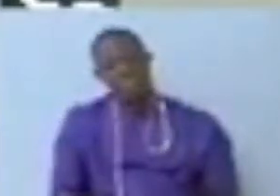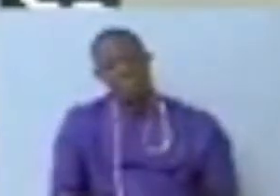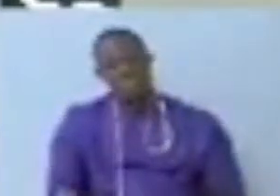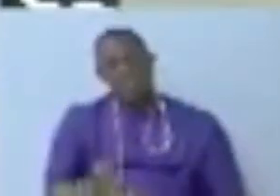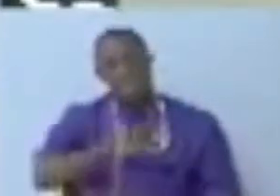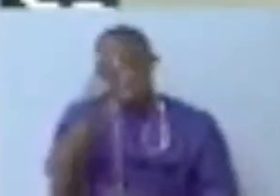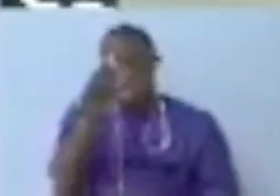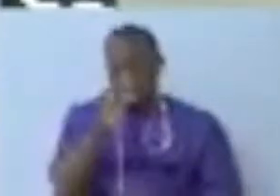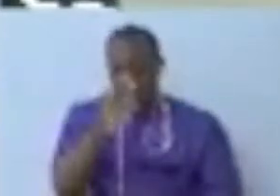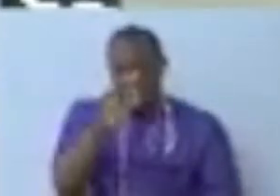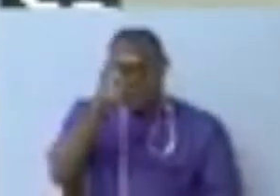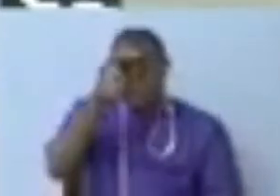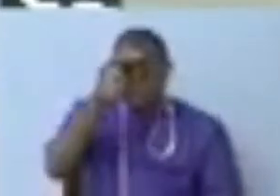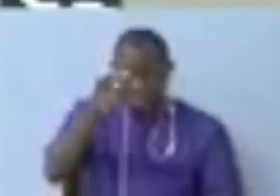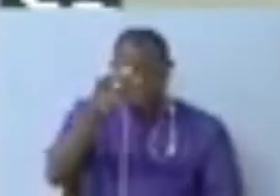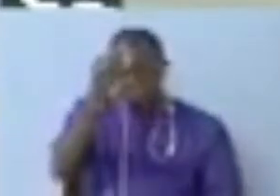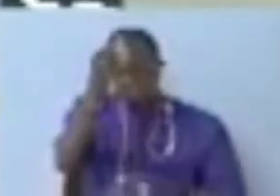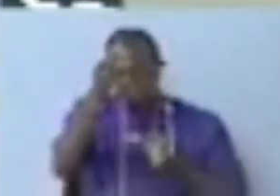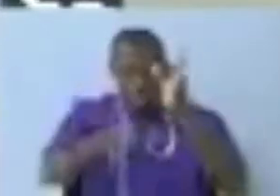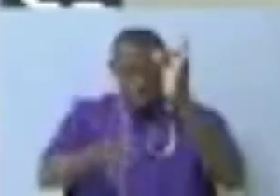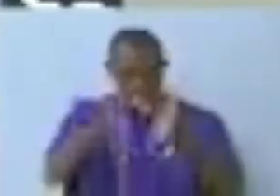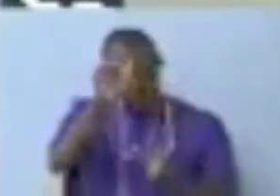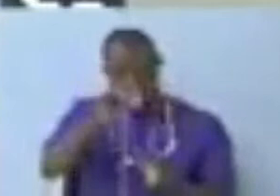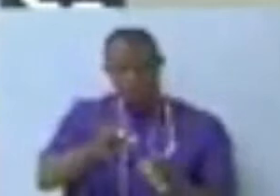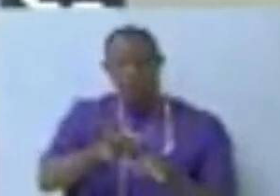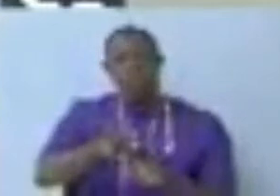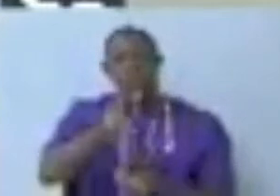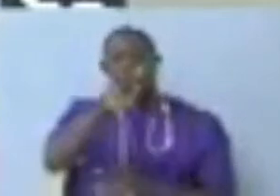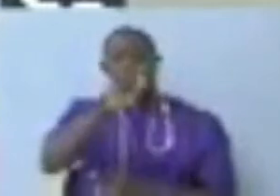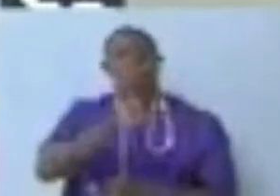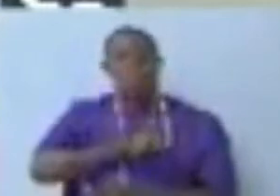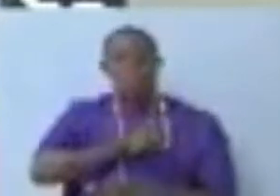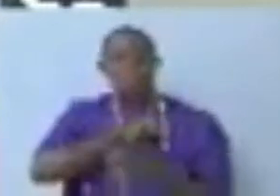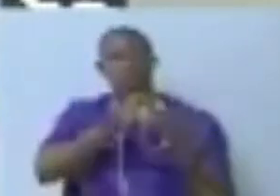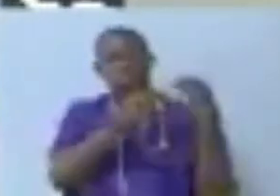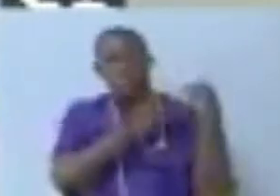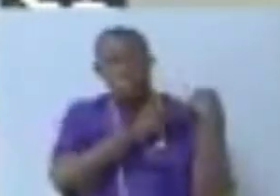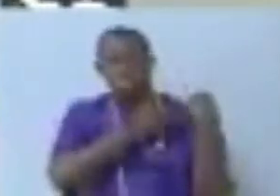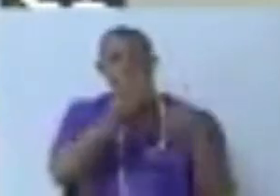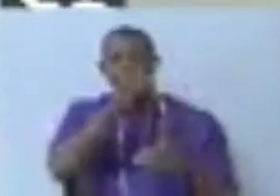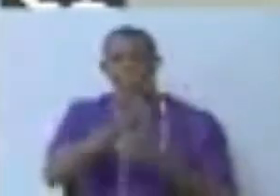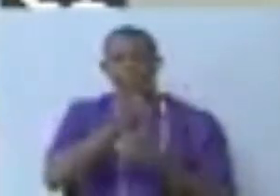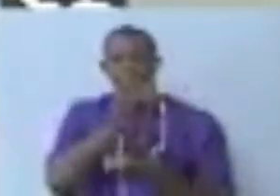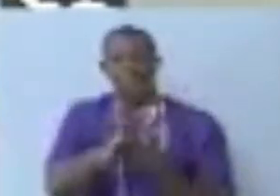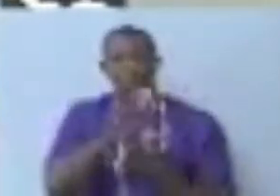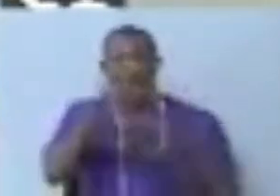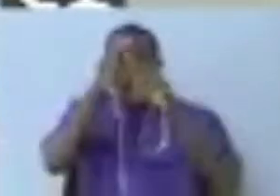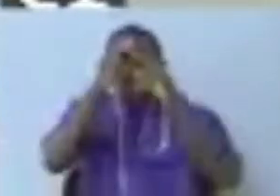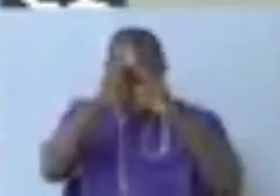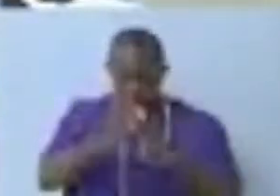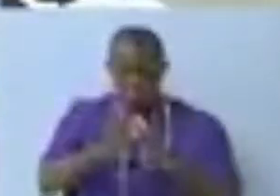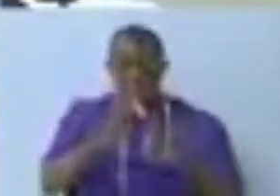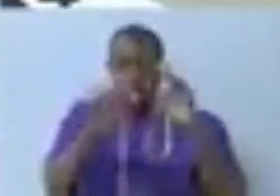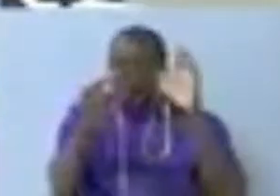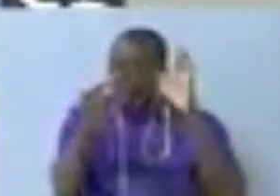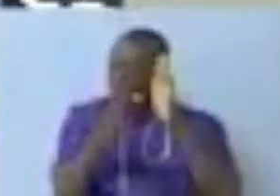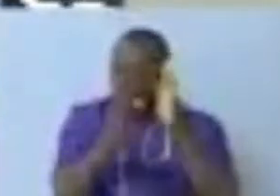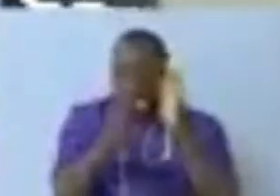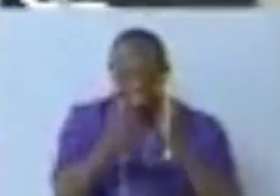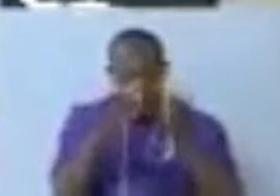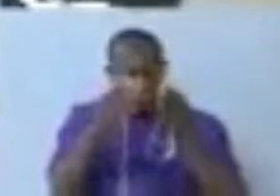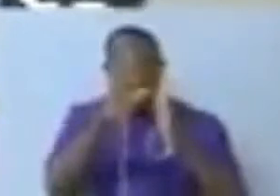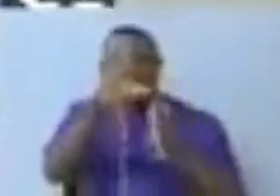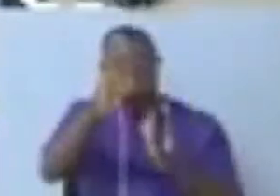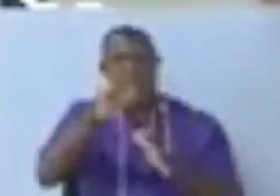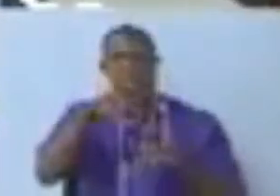And as Minister of Justice, it was your responsibility to ensure solemnity of the process.